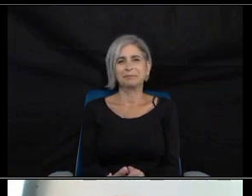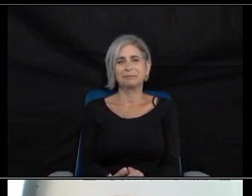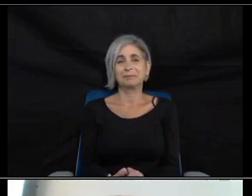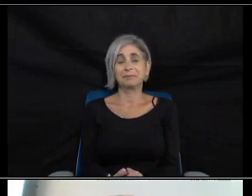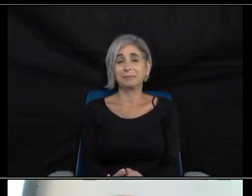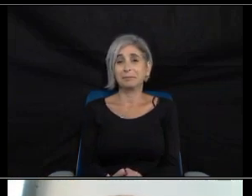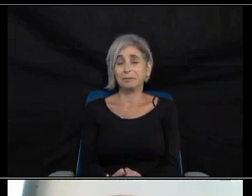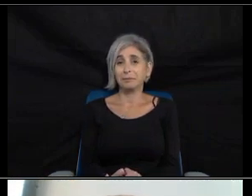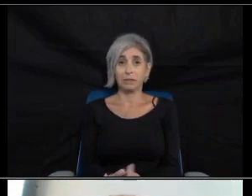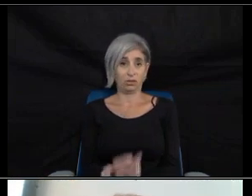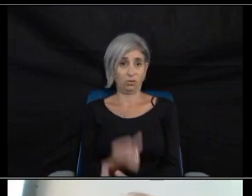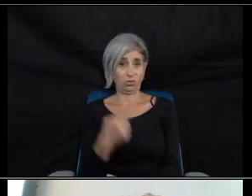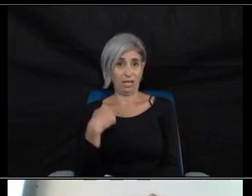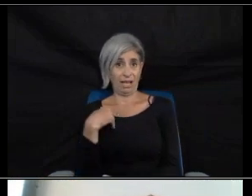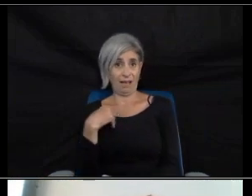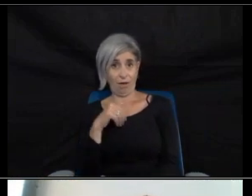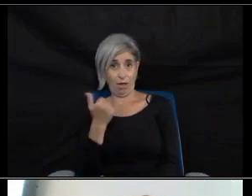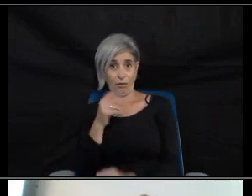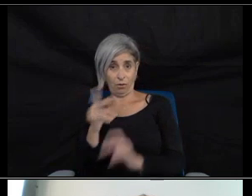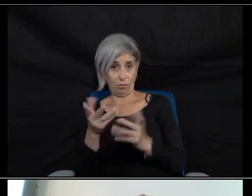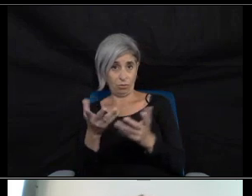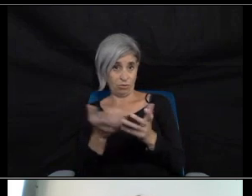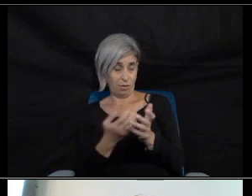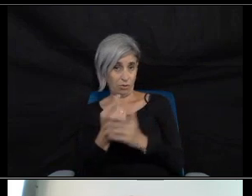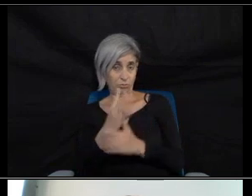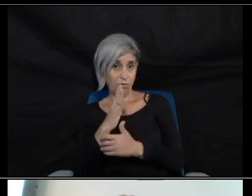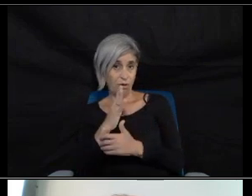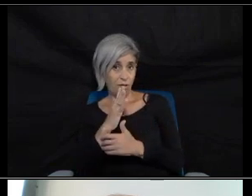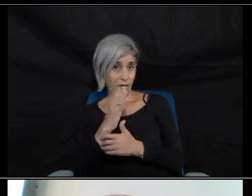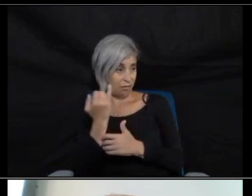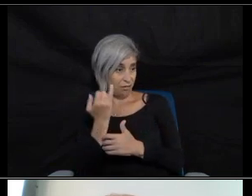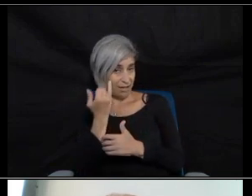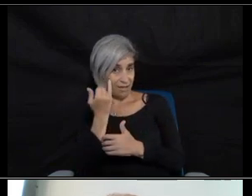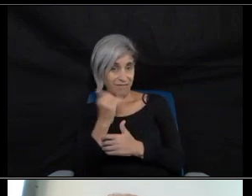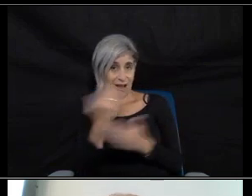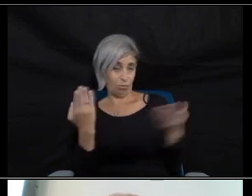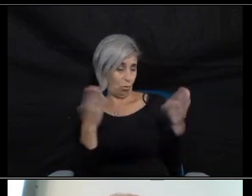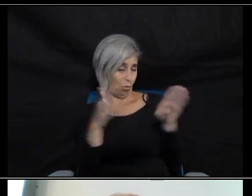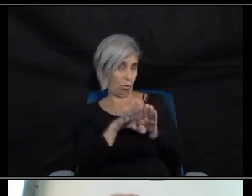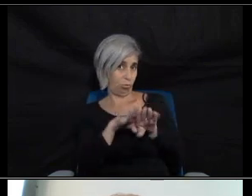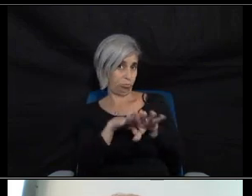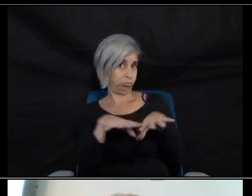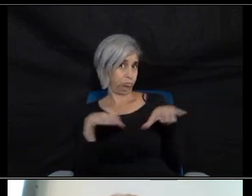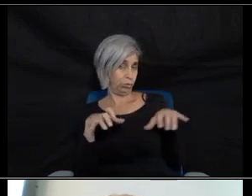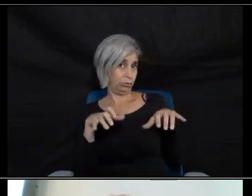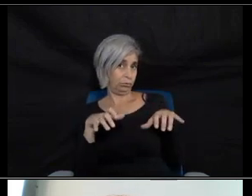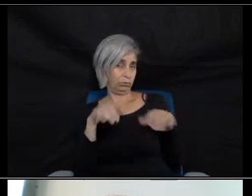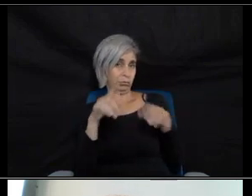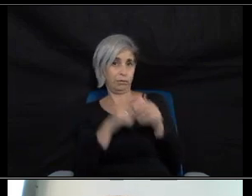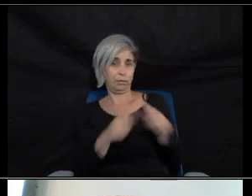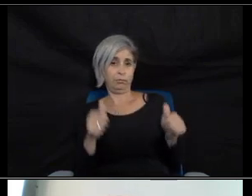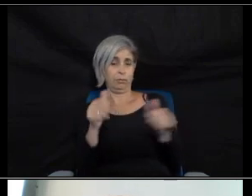Don't believe we have anyone else to speak. If so, we will close public audience and move on to administrative.